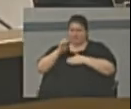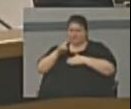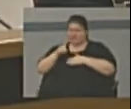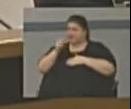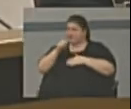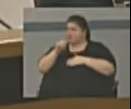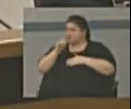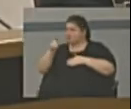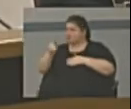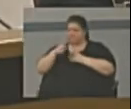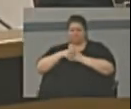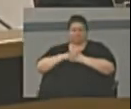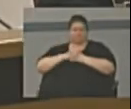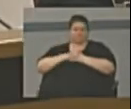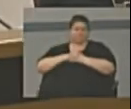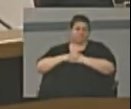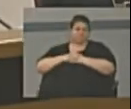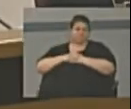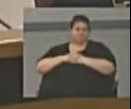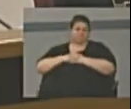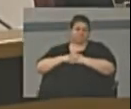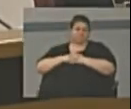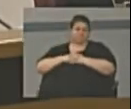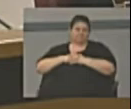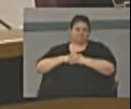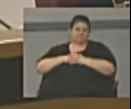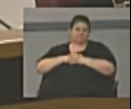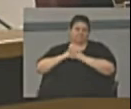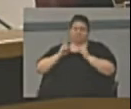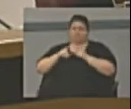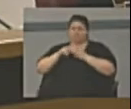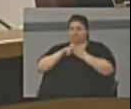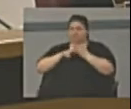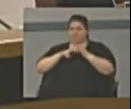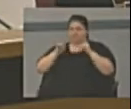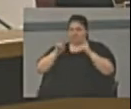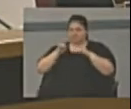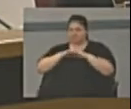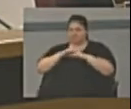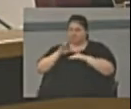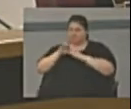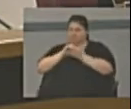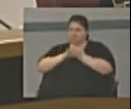Thank you, Ed. Okay, we read the title of the record,